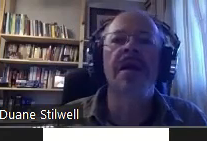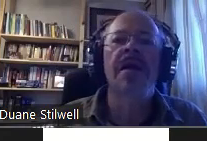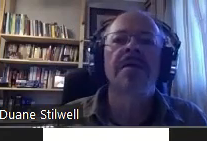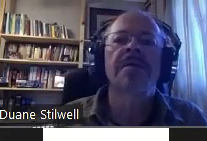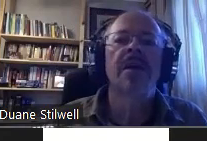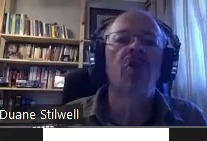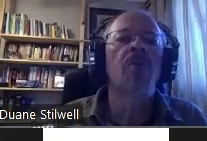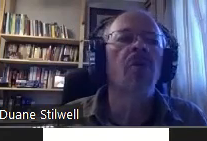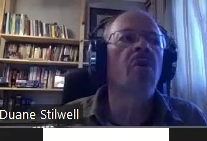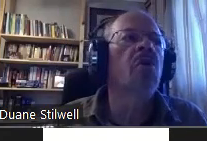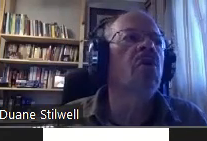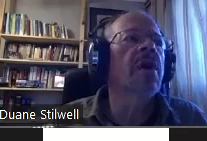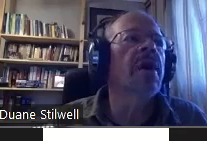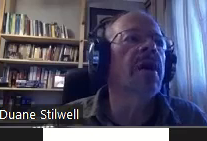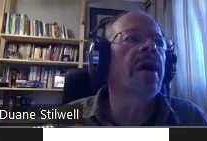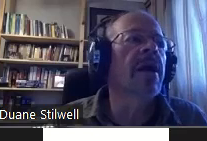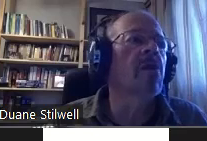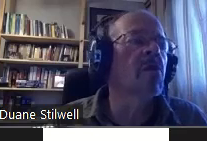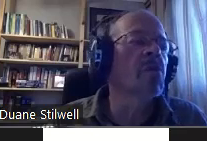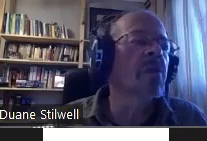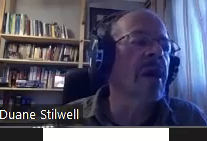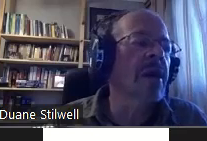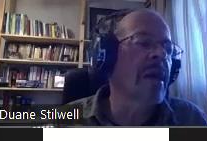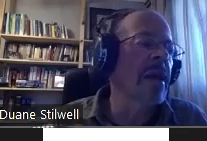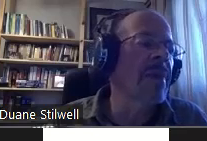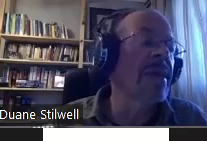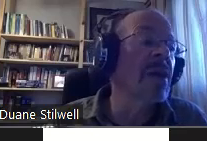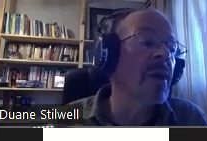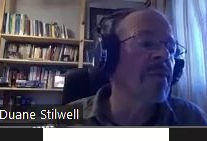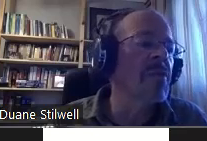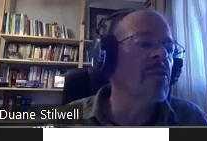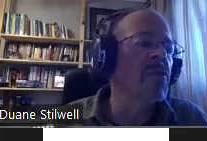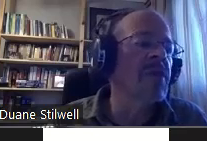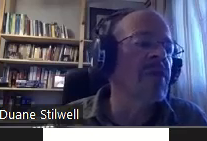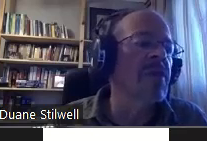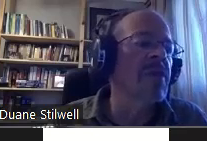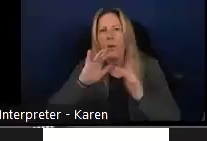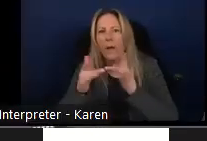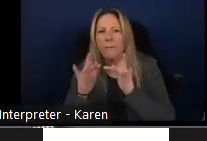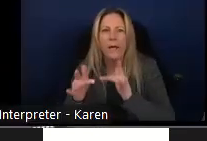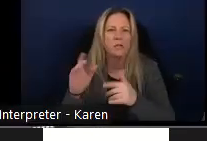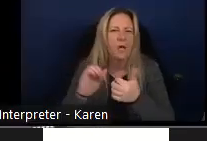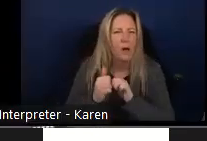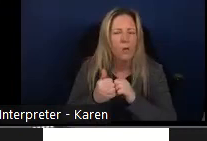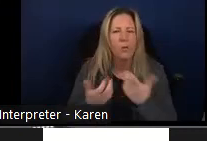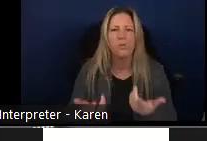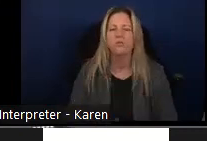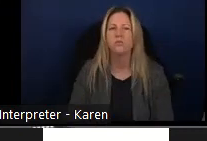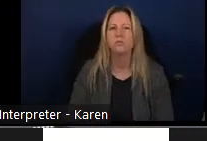resource provider on the HUD webpage? Does anybody have an answer for that one?